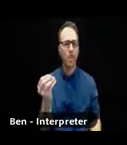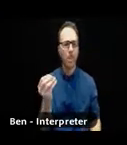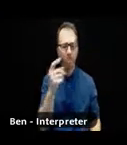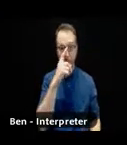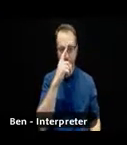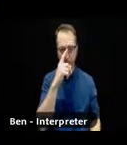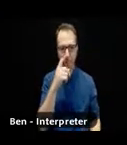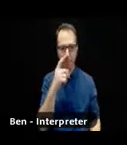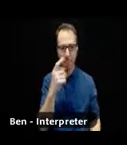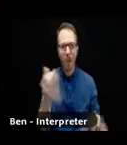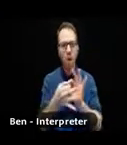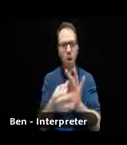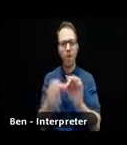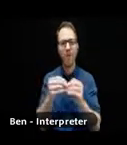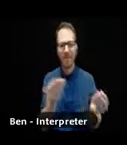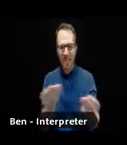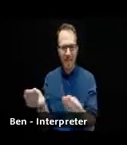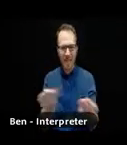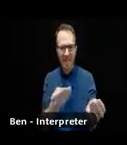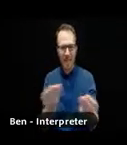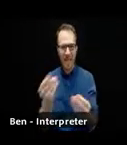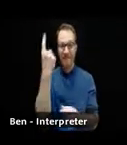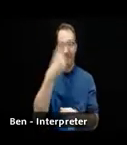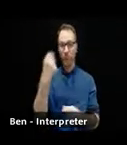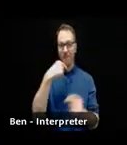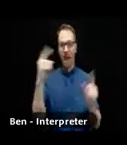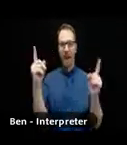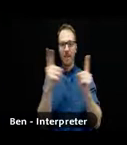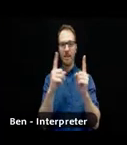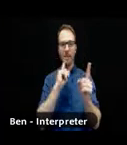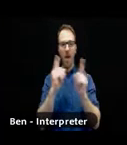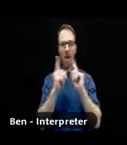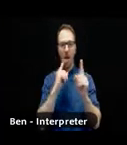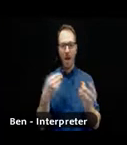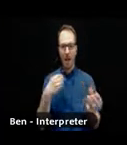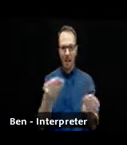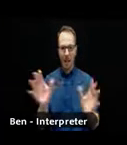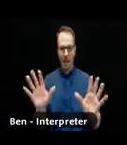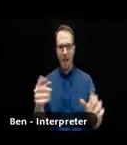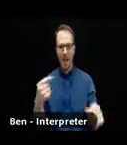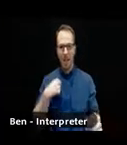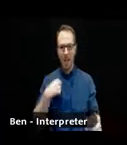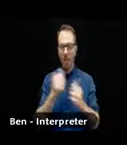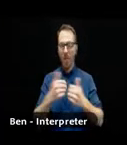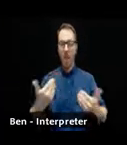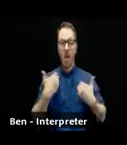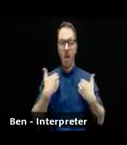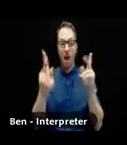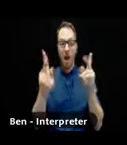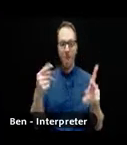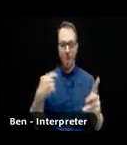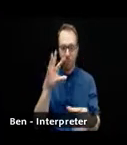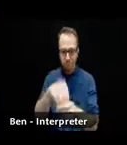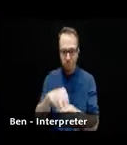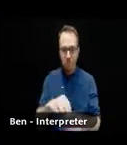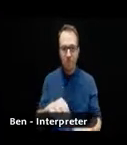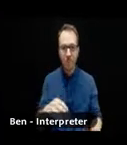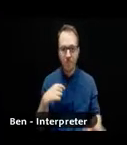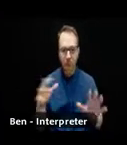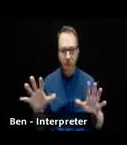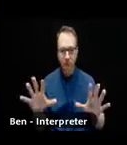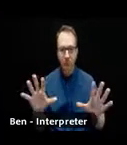In terms of facilitating face-to-face dialogues, what I can say, particularly with the young people I've been working with, is that there's